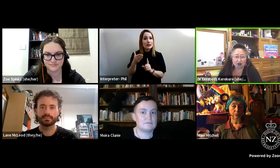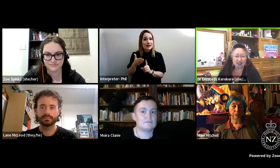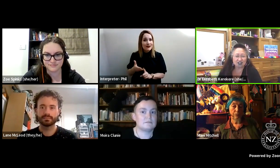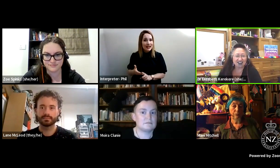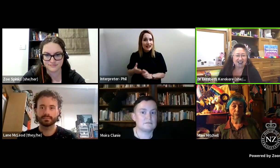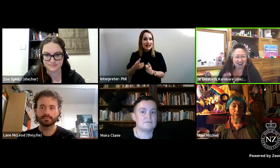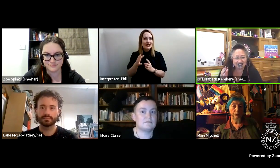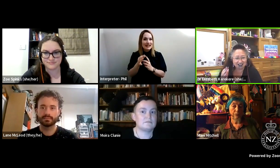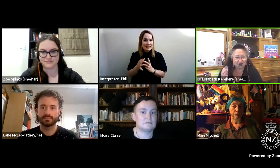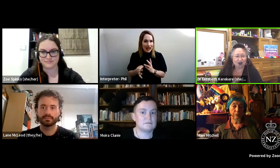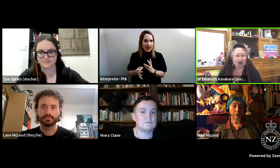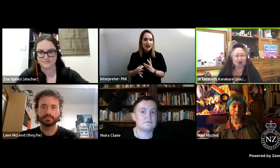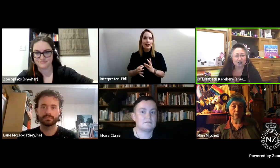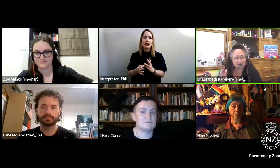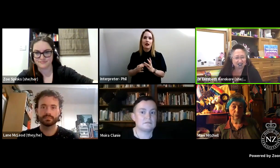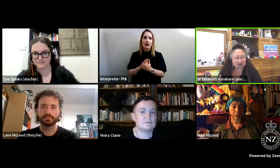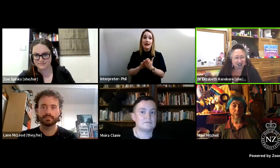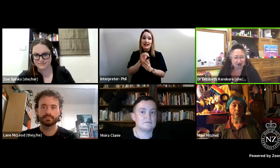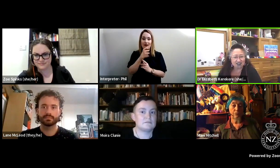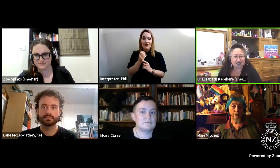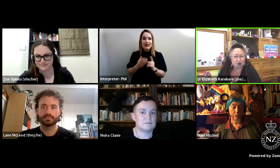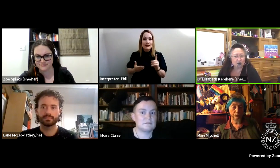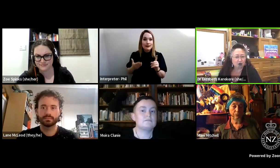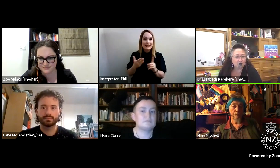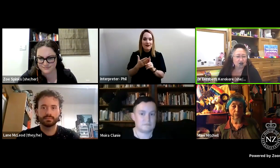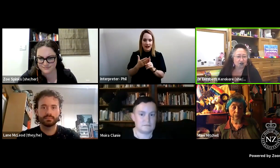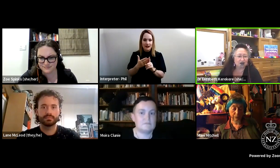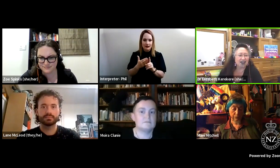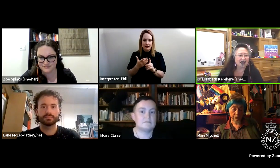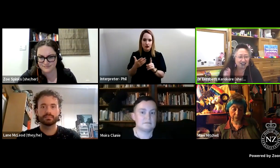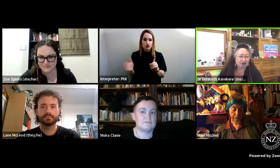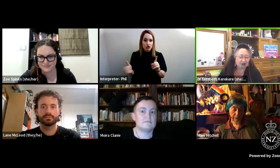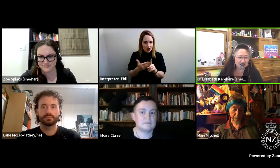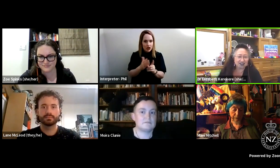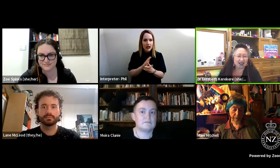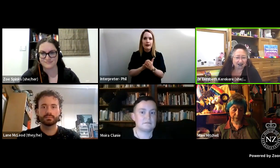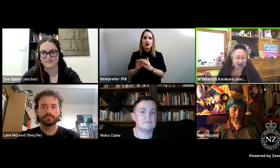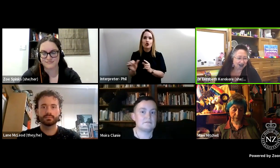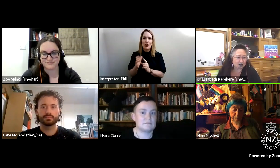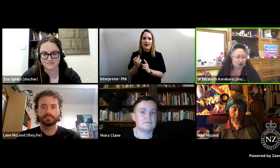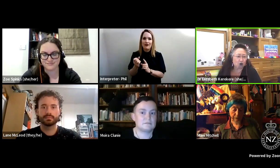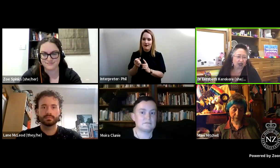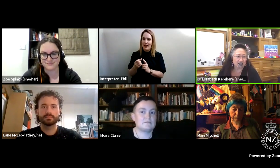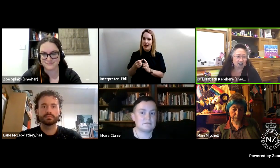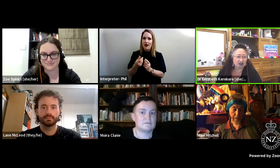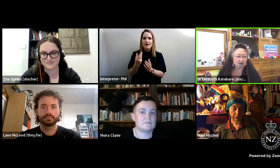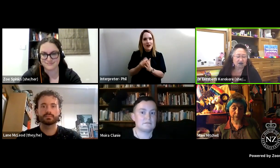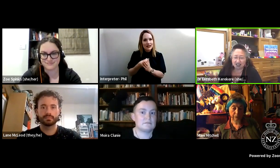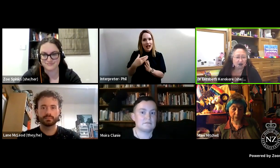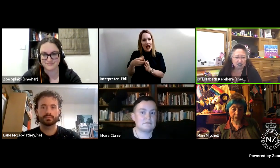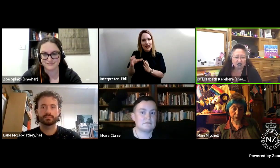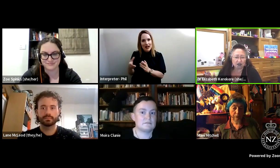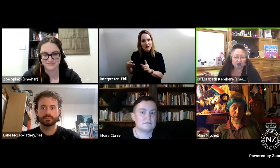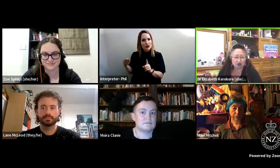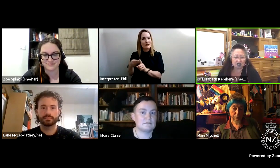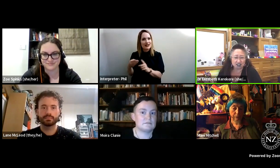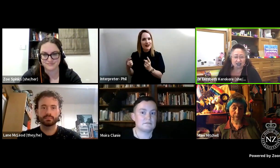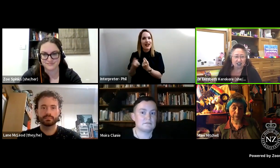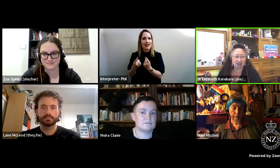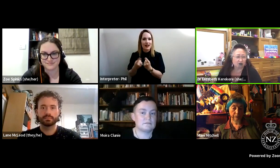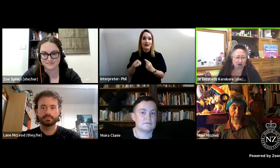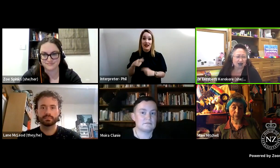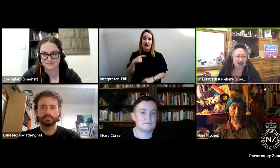a strategy, it needs to include specific areas that will be worked on and the funding allocated for that. That's why the